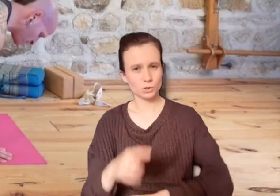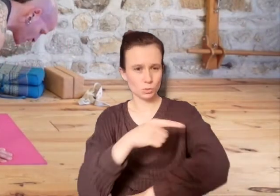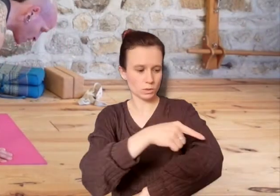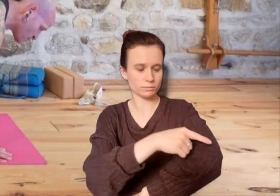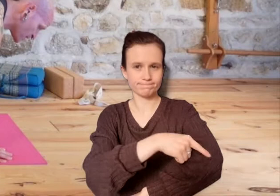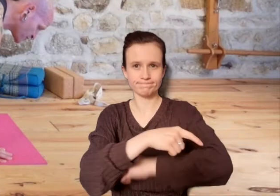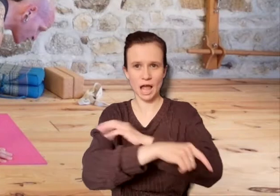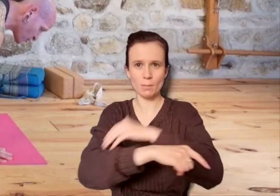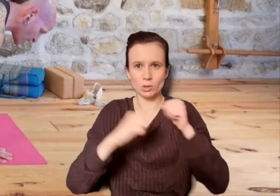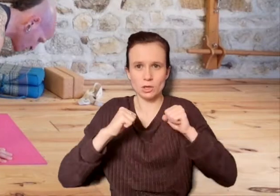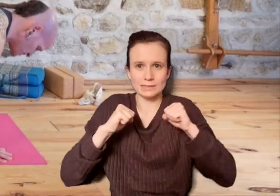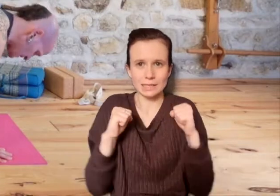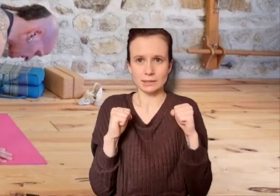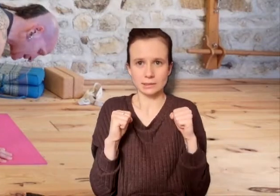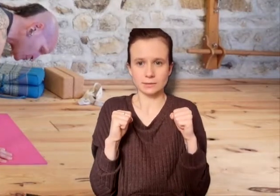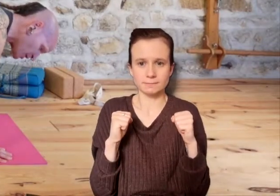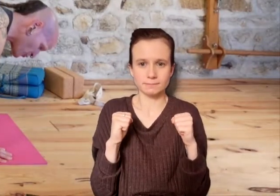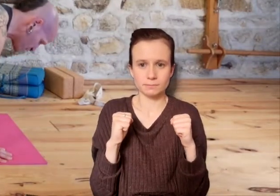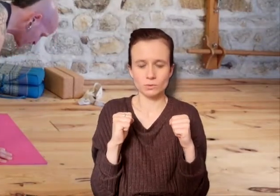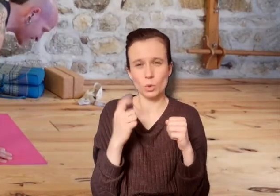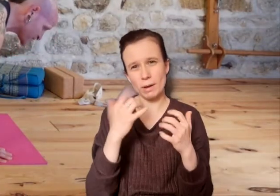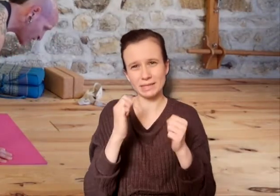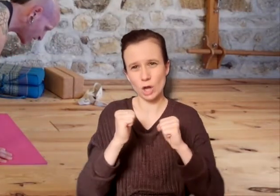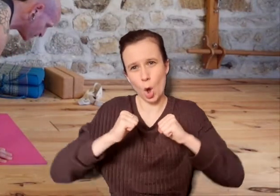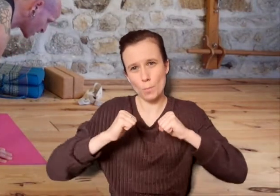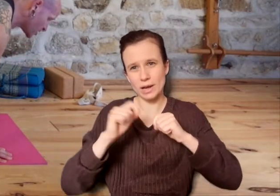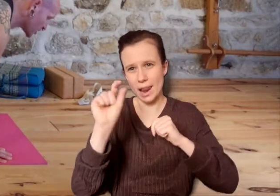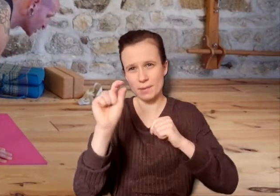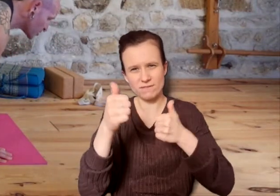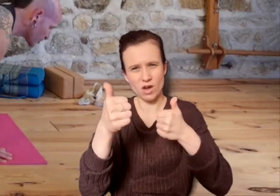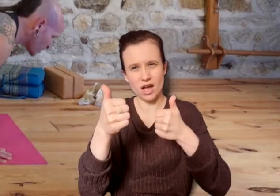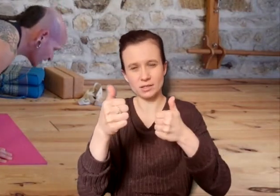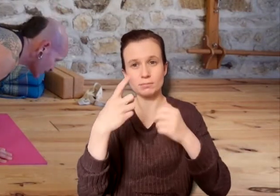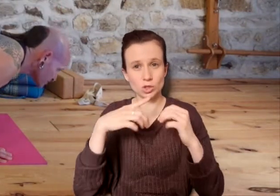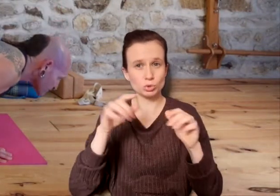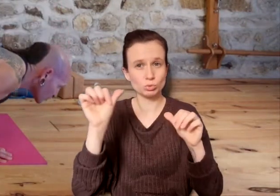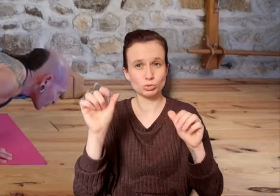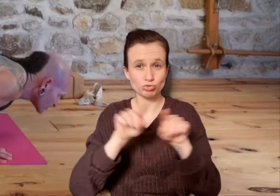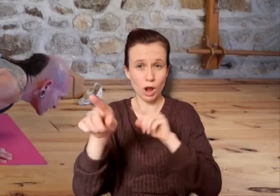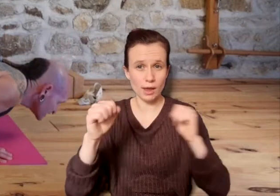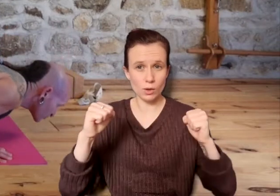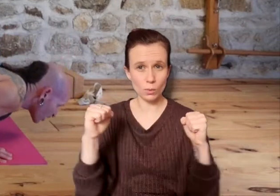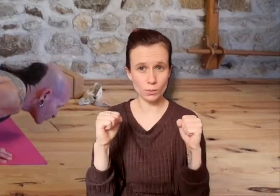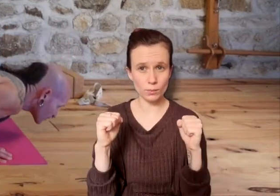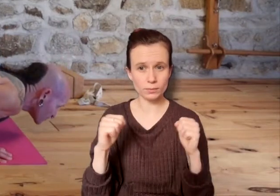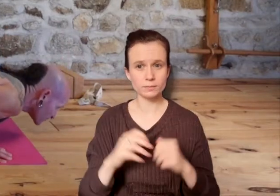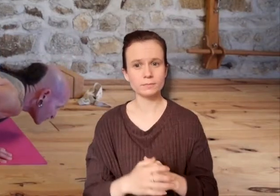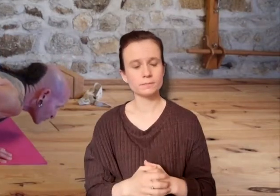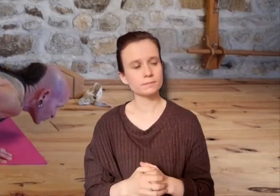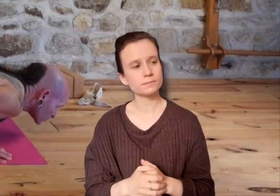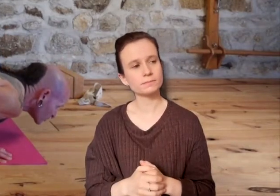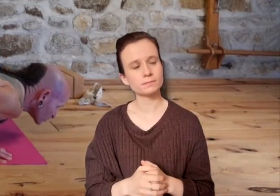body, but if strength-wise you need them a little bit open, that's fine. You're going to lower your body down to the floor, either hovering